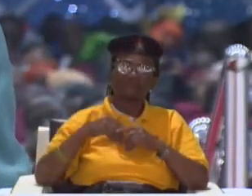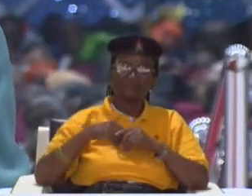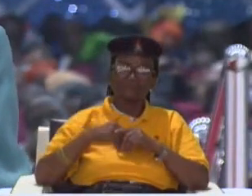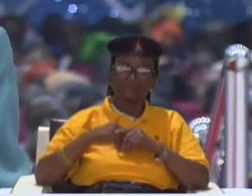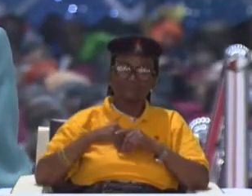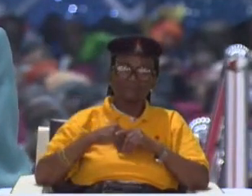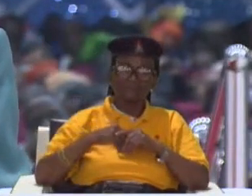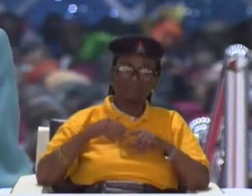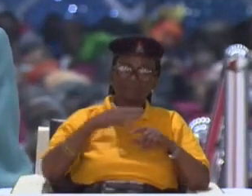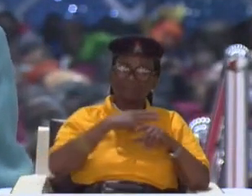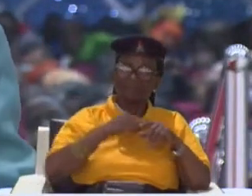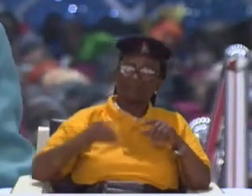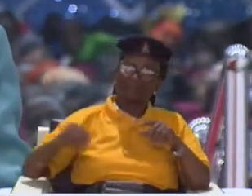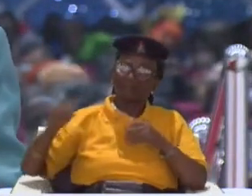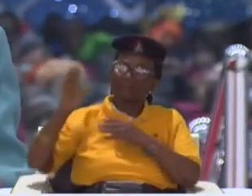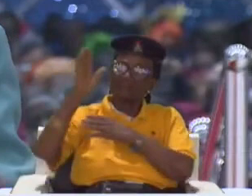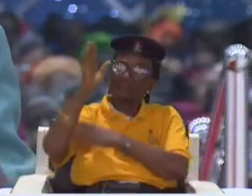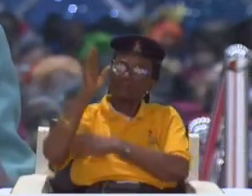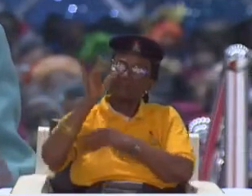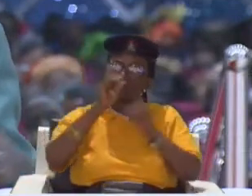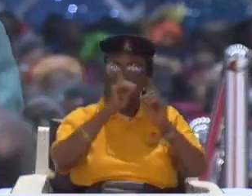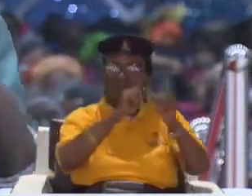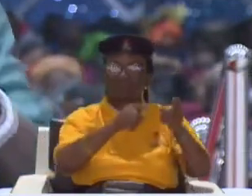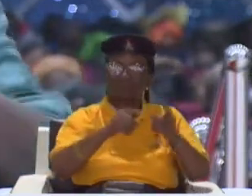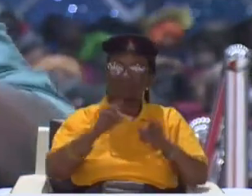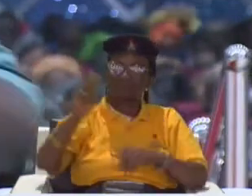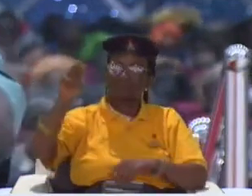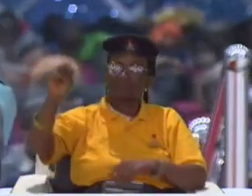And God answered him.